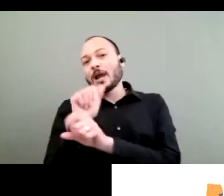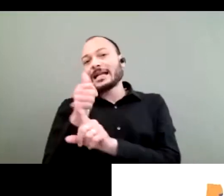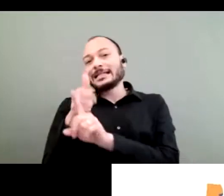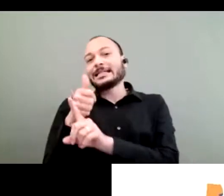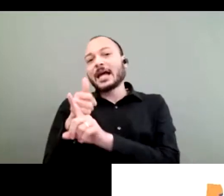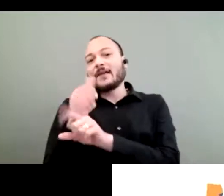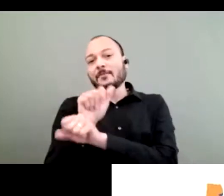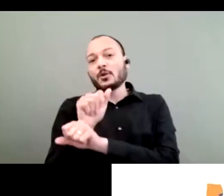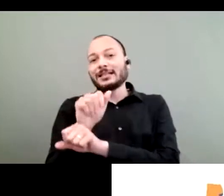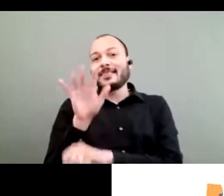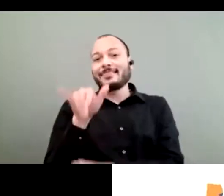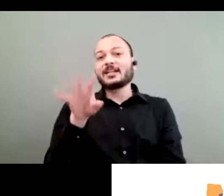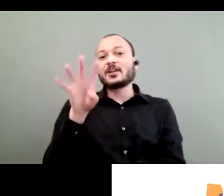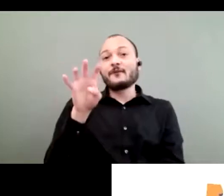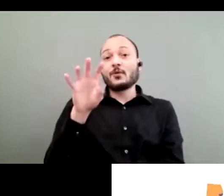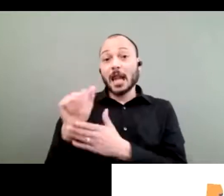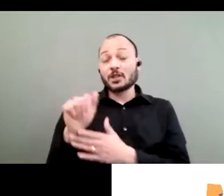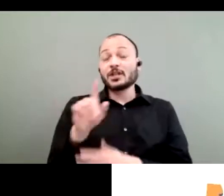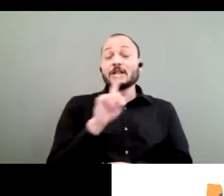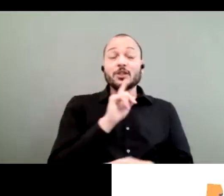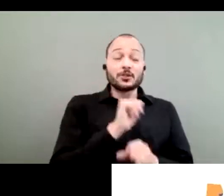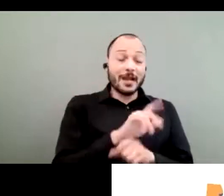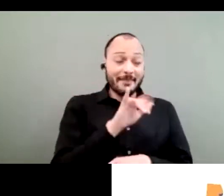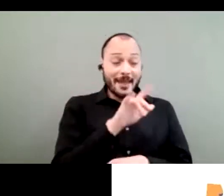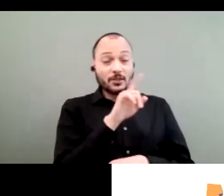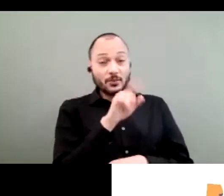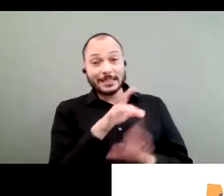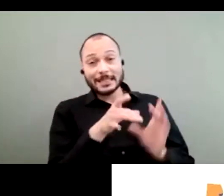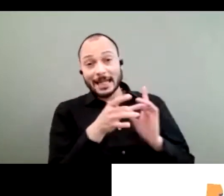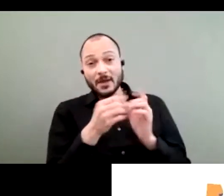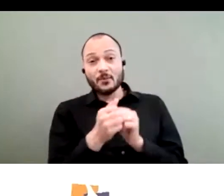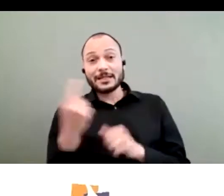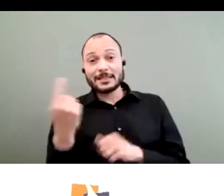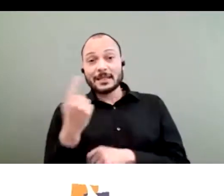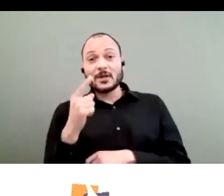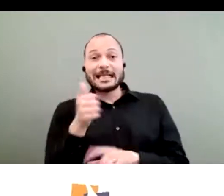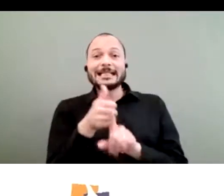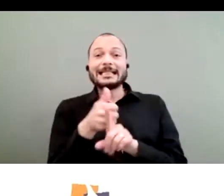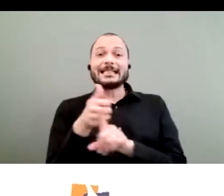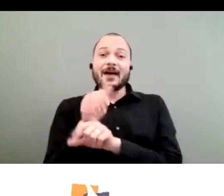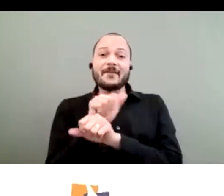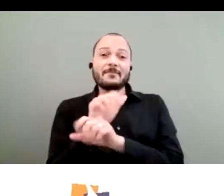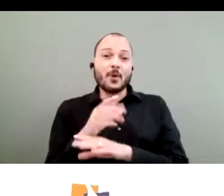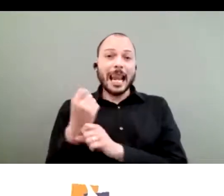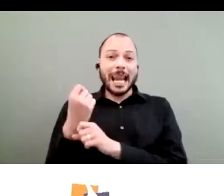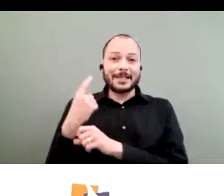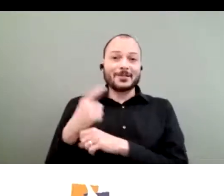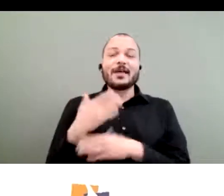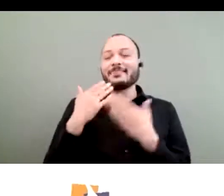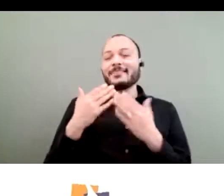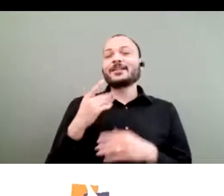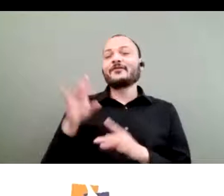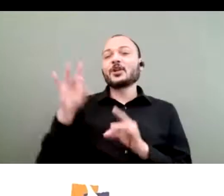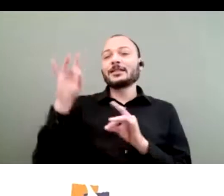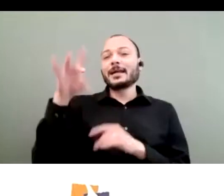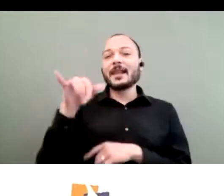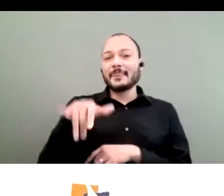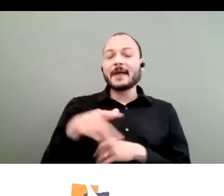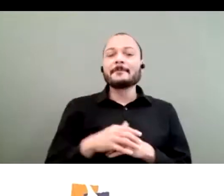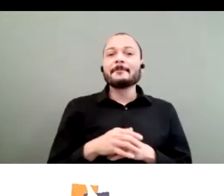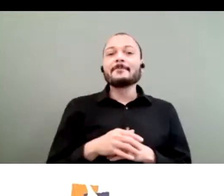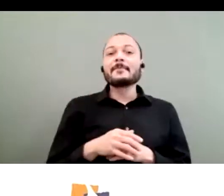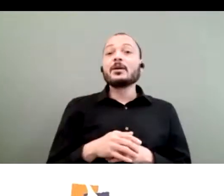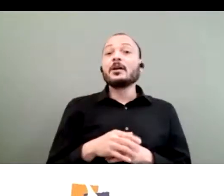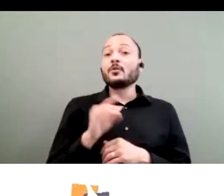$400. Great, and that actually was a question we got about someone who was self-employed this last year. So thanks for jumping in on that one. Well, for you, for